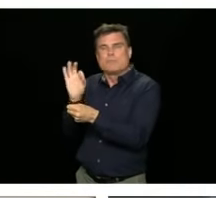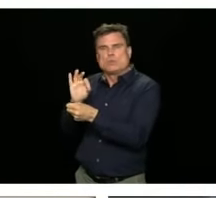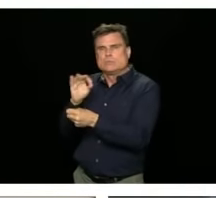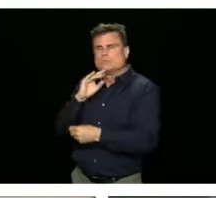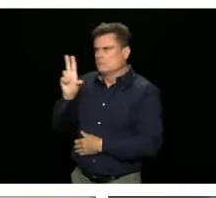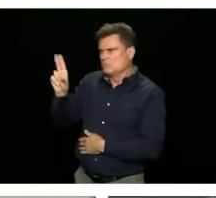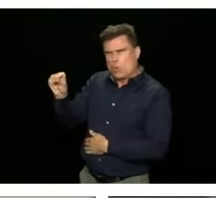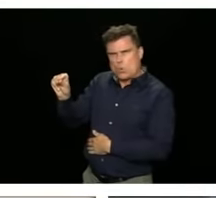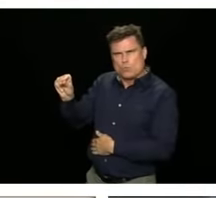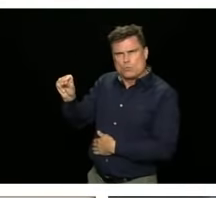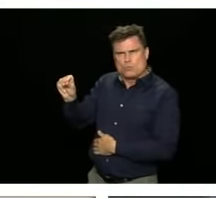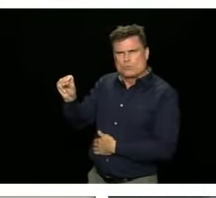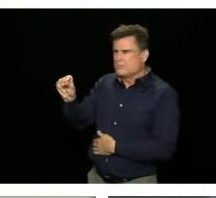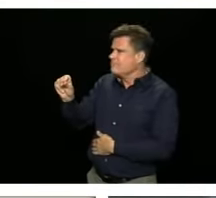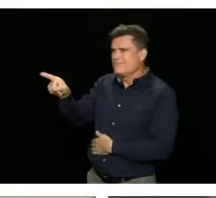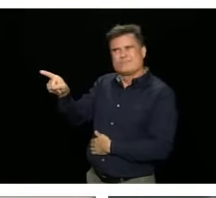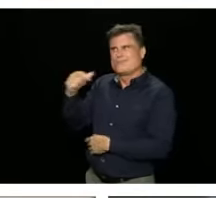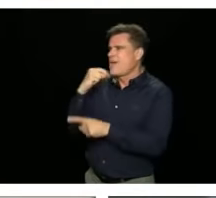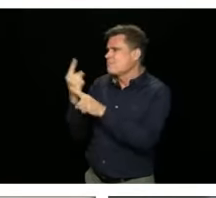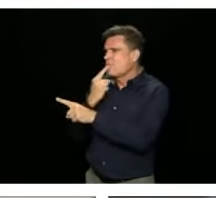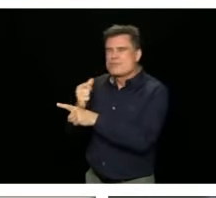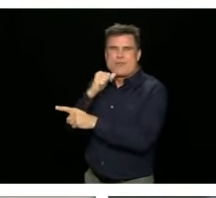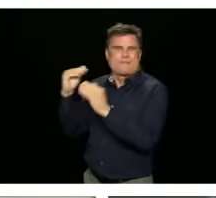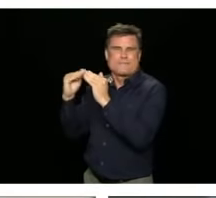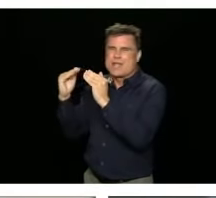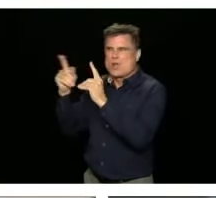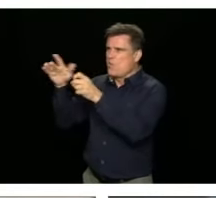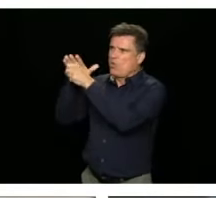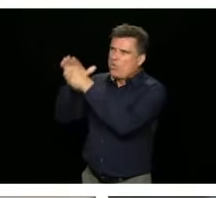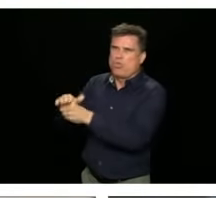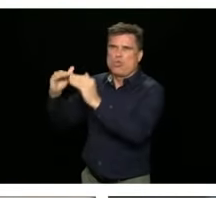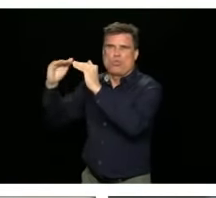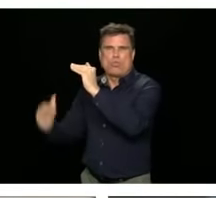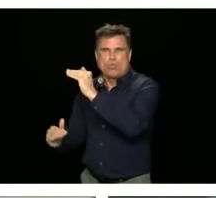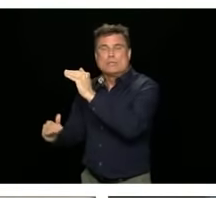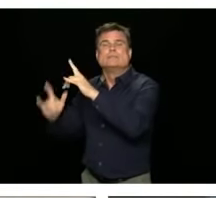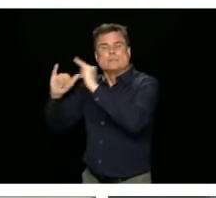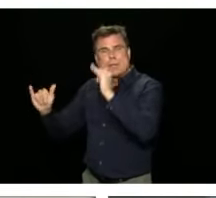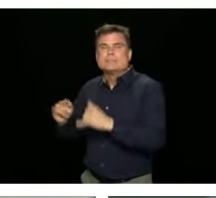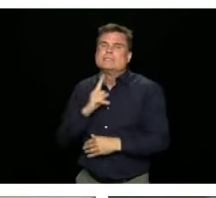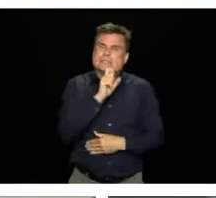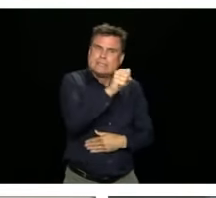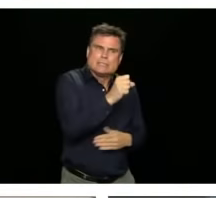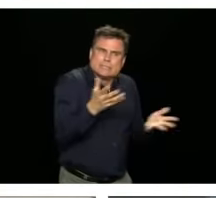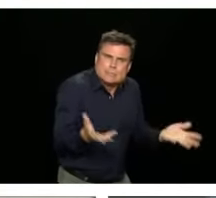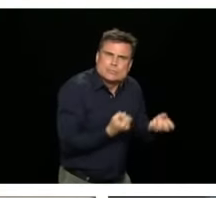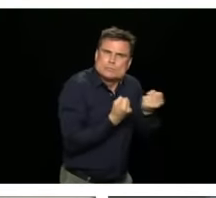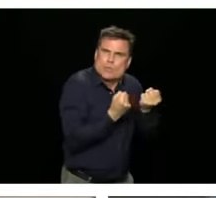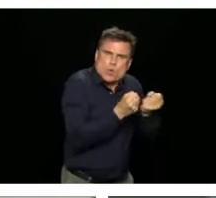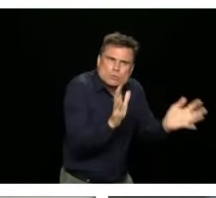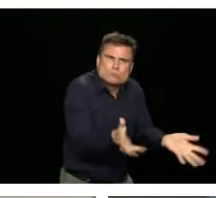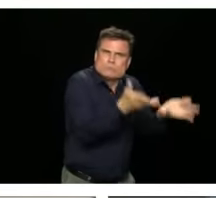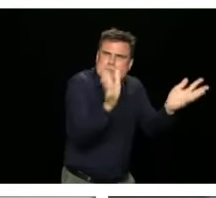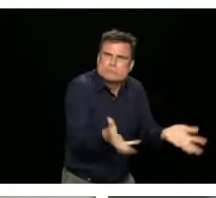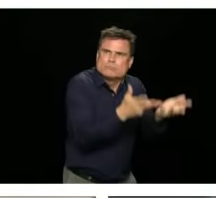being racist. To be an anti-racist is defined by the presence of doing anti-racist work.